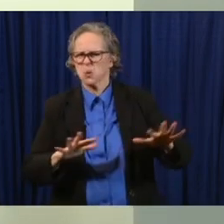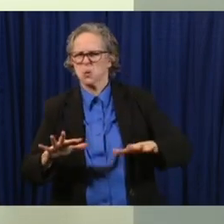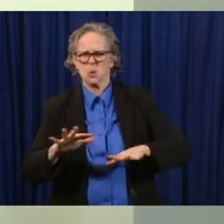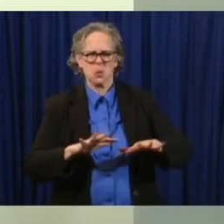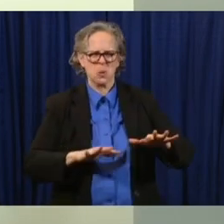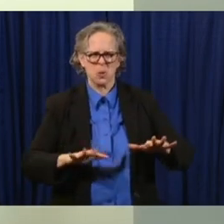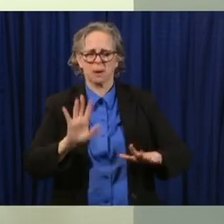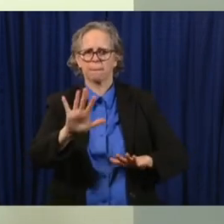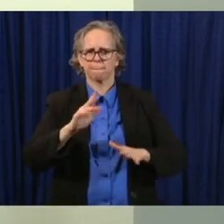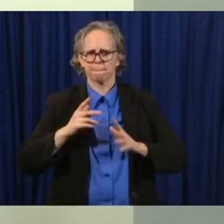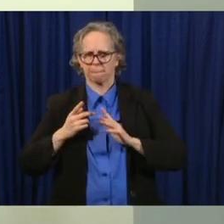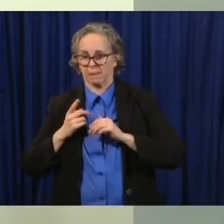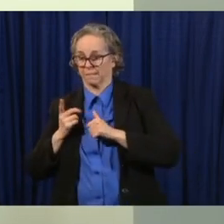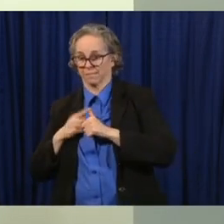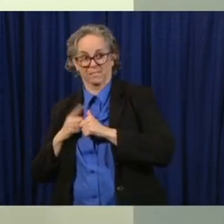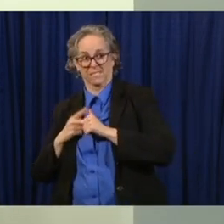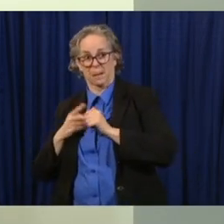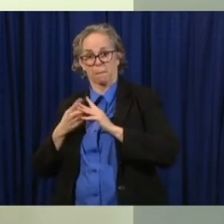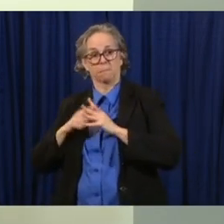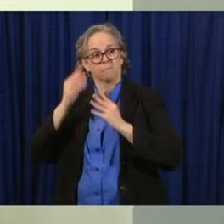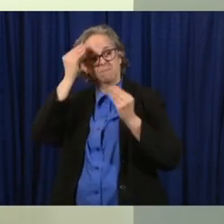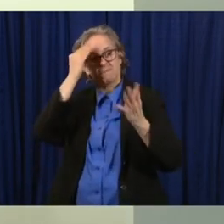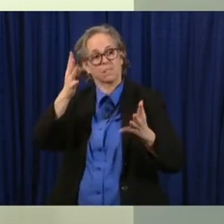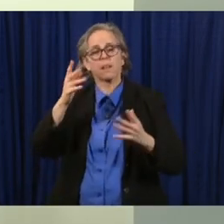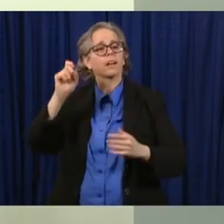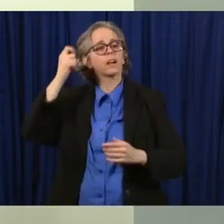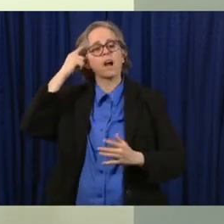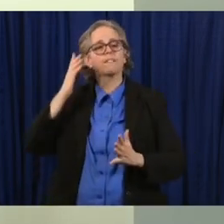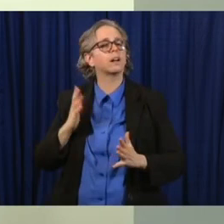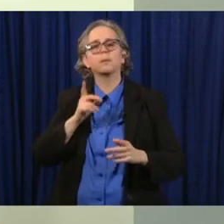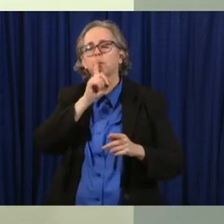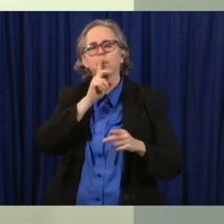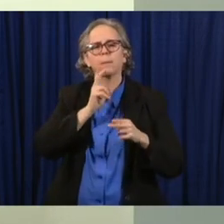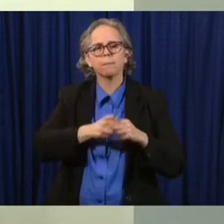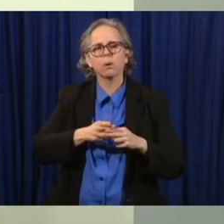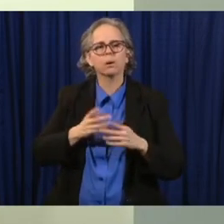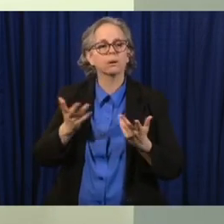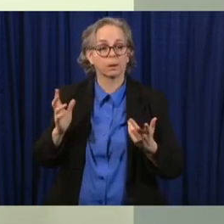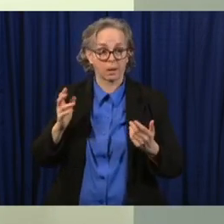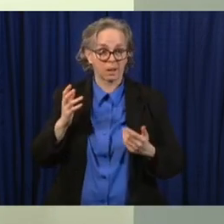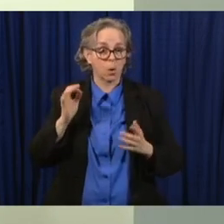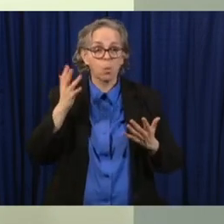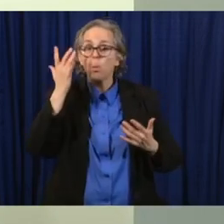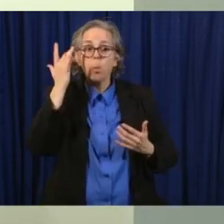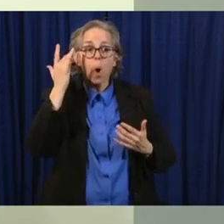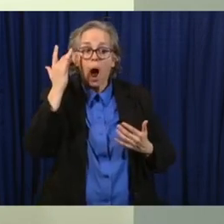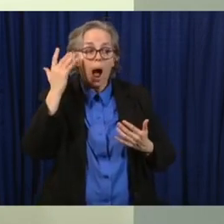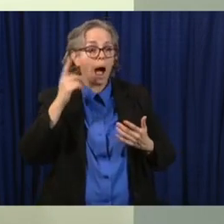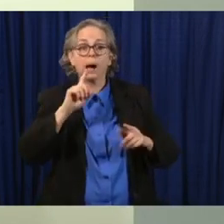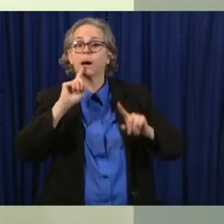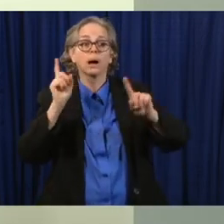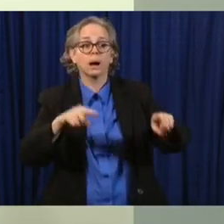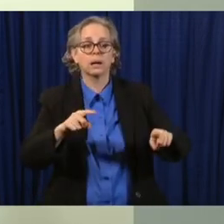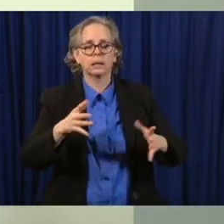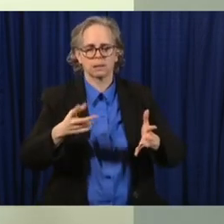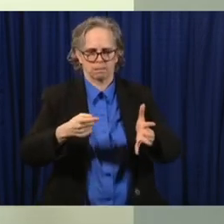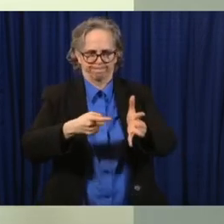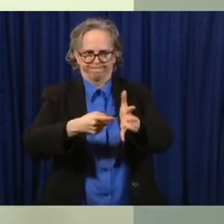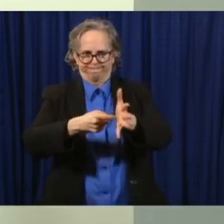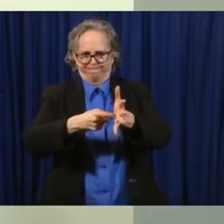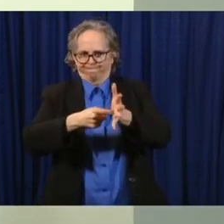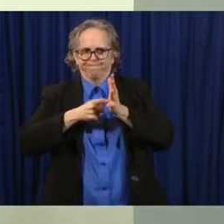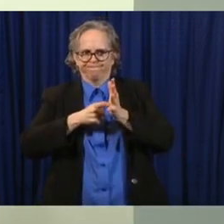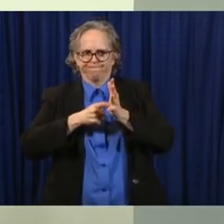as part of my original order was to mandate that the facilities tell the